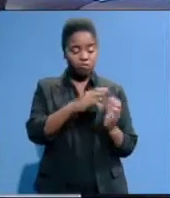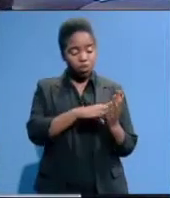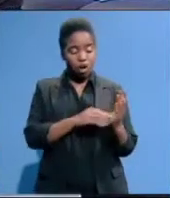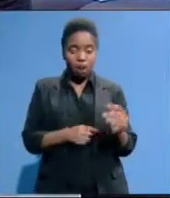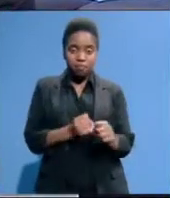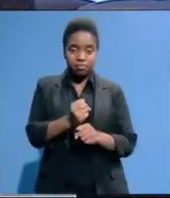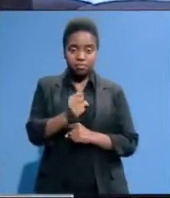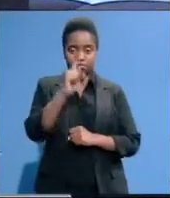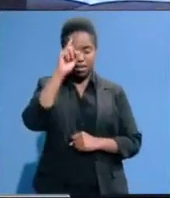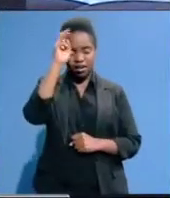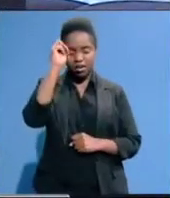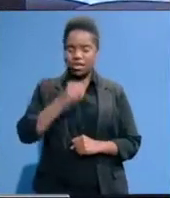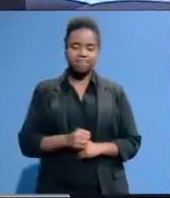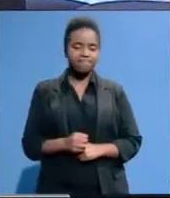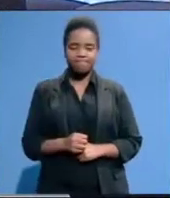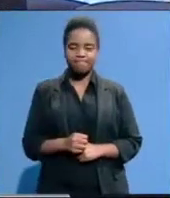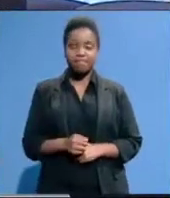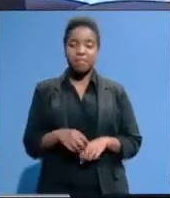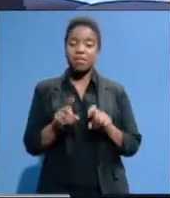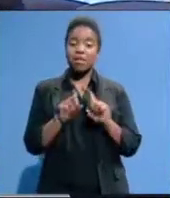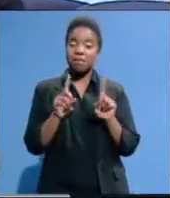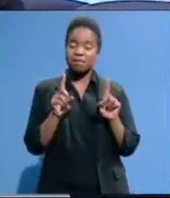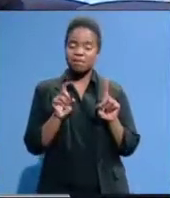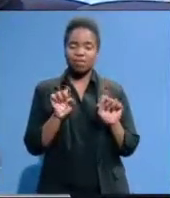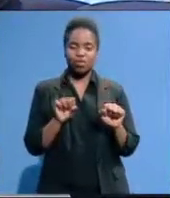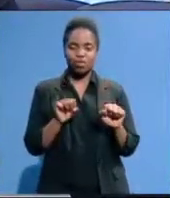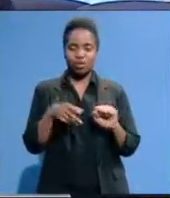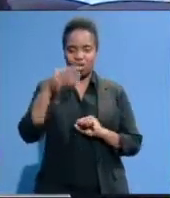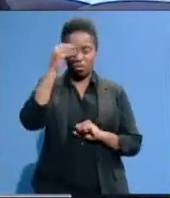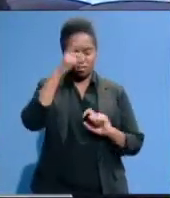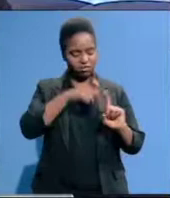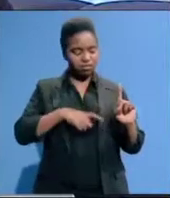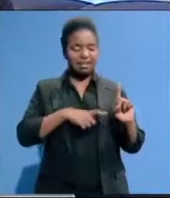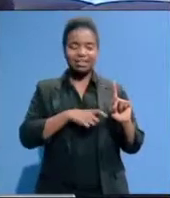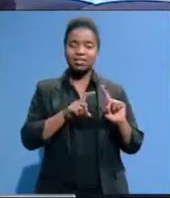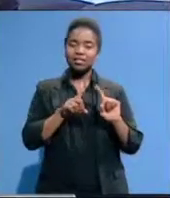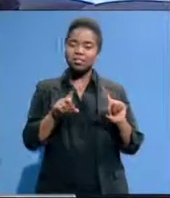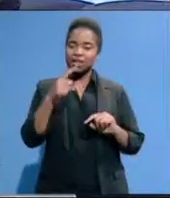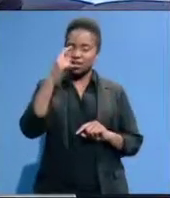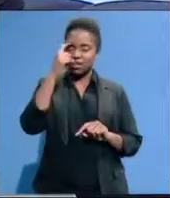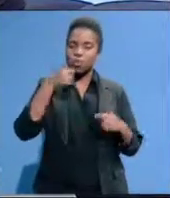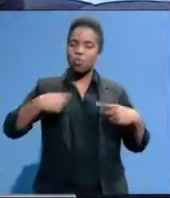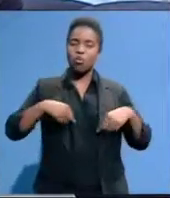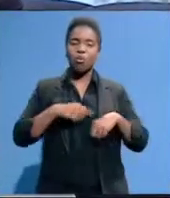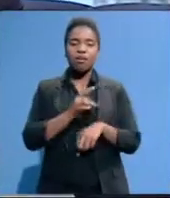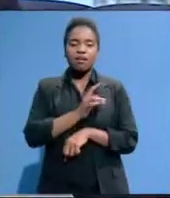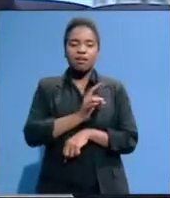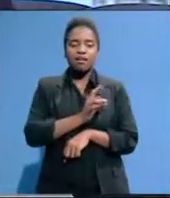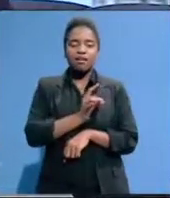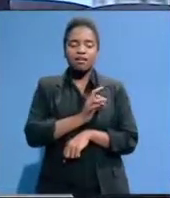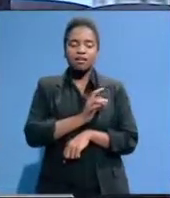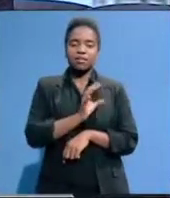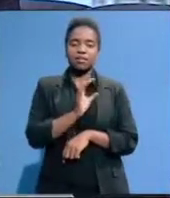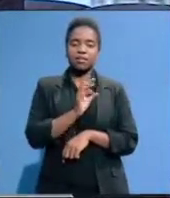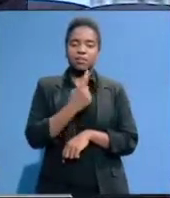Yet, you know, at the same time, I think we've come to live in a bit of fear. You know, we're all afraid to